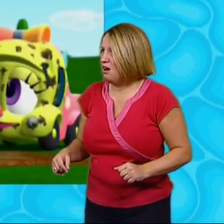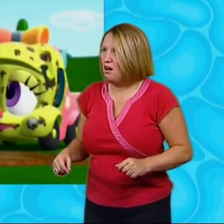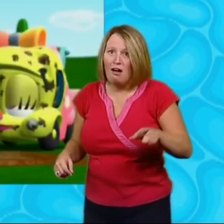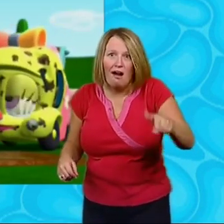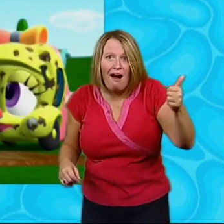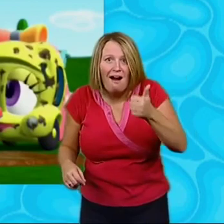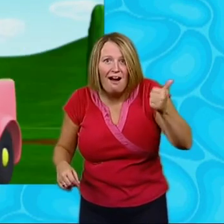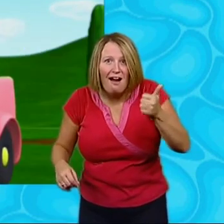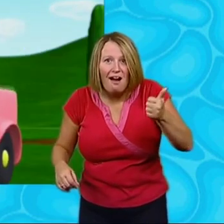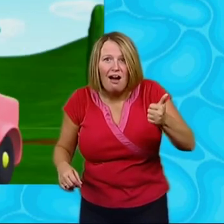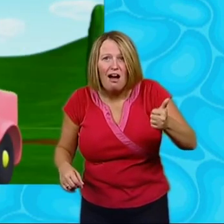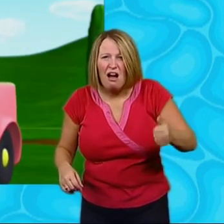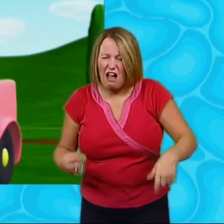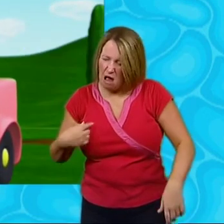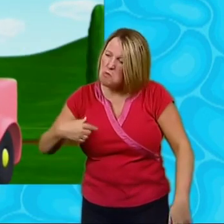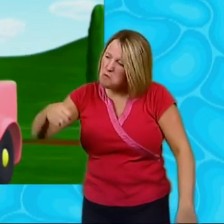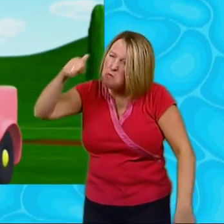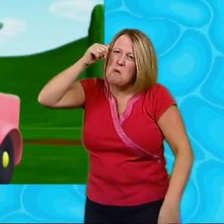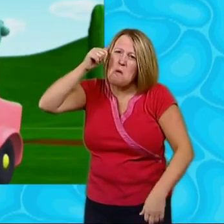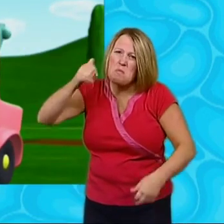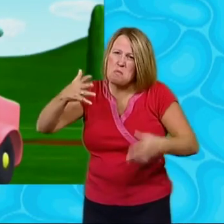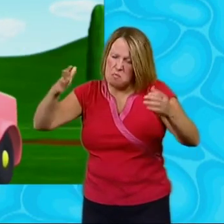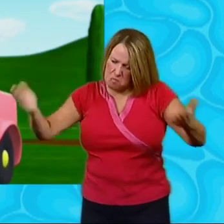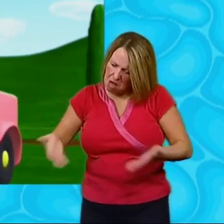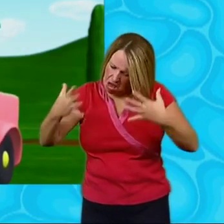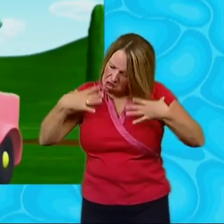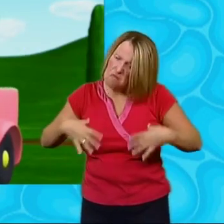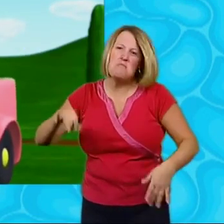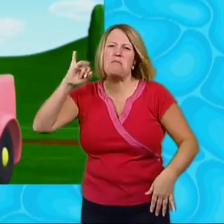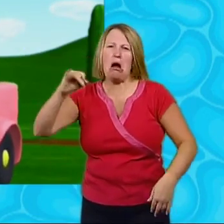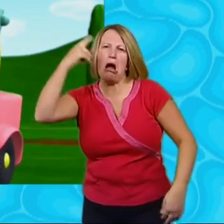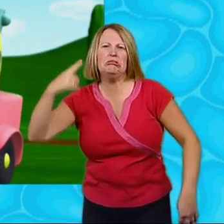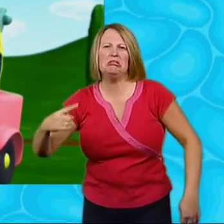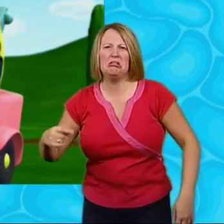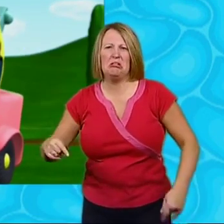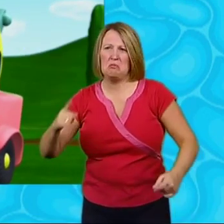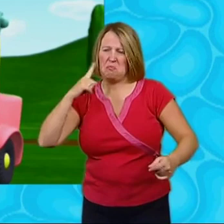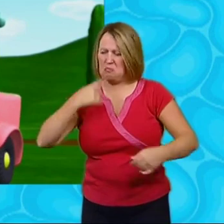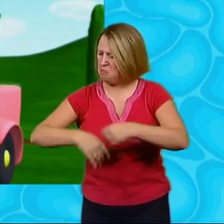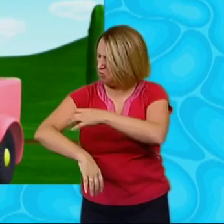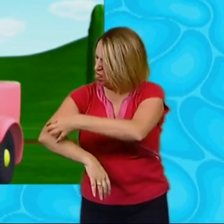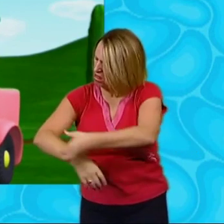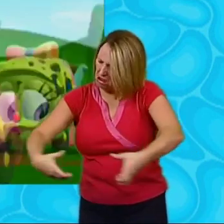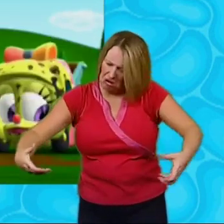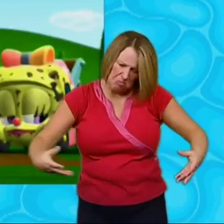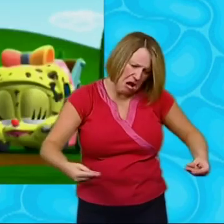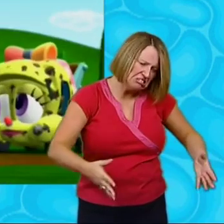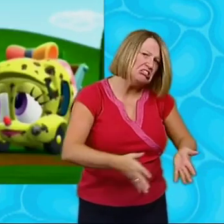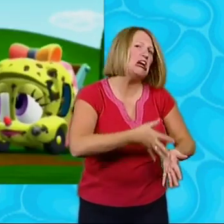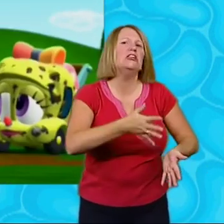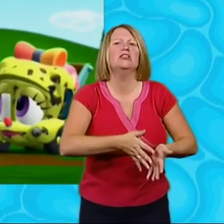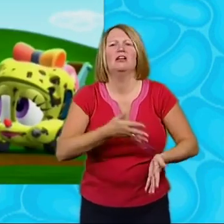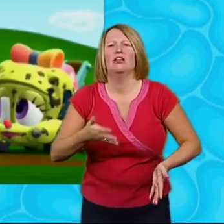Are you all right, Jessie? I knew playing in this mud was a bad idea. Just look at my bumpers.